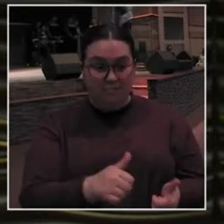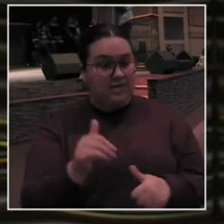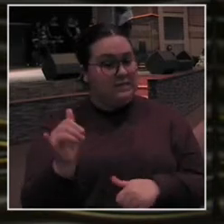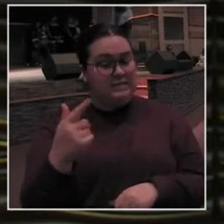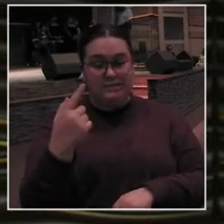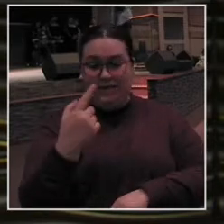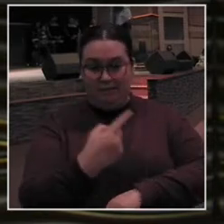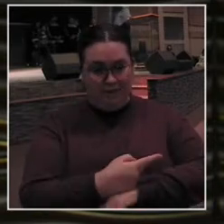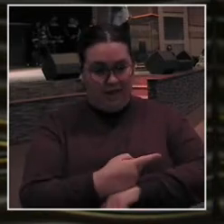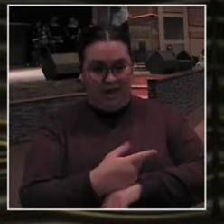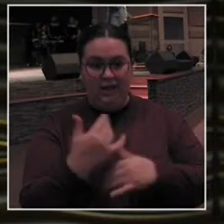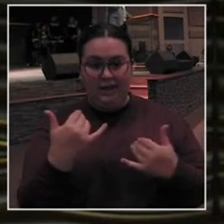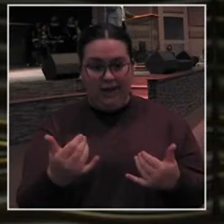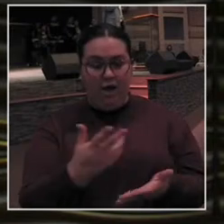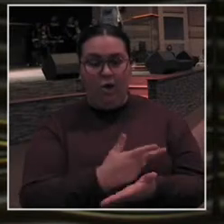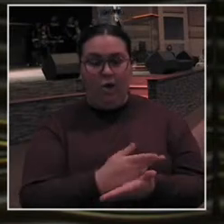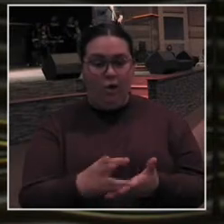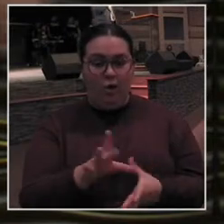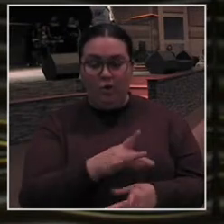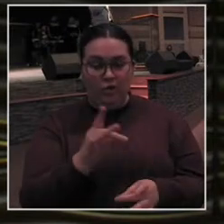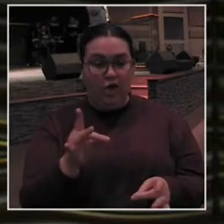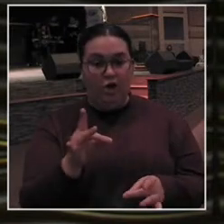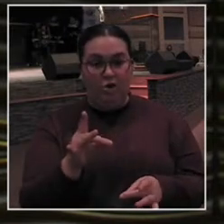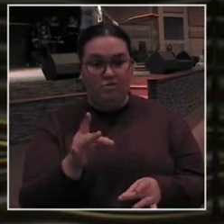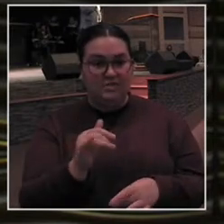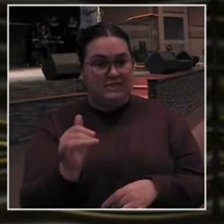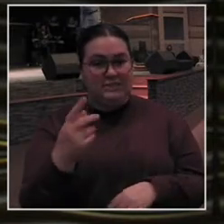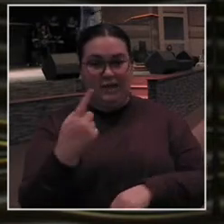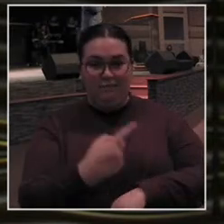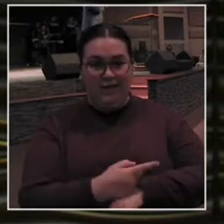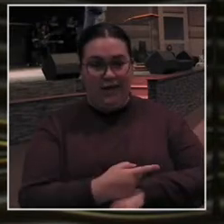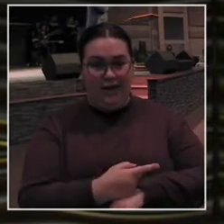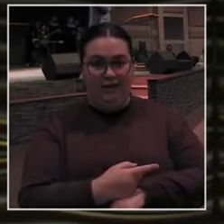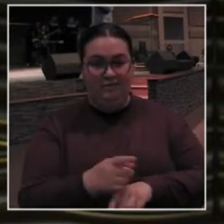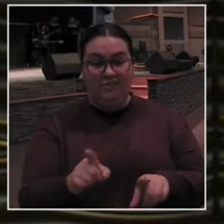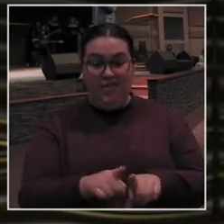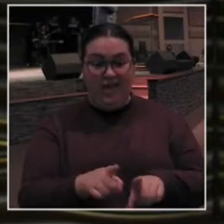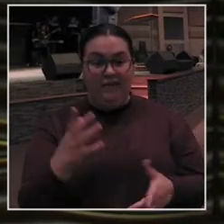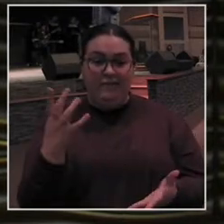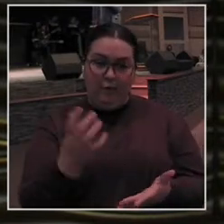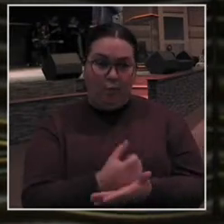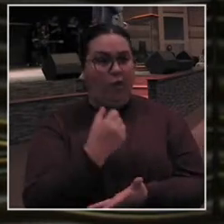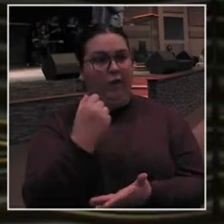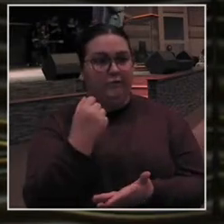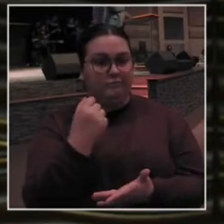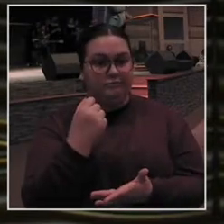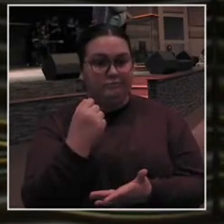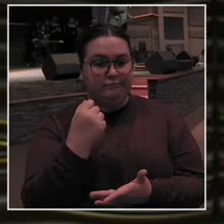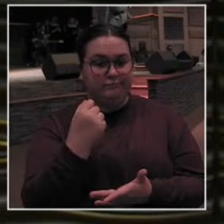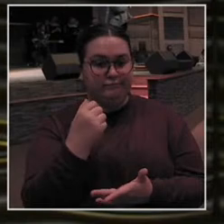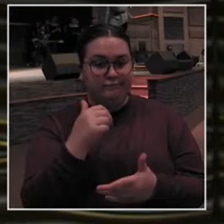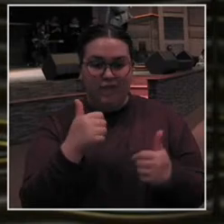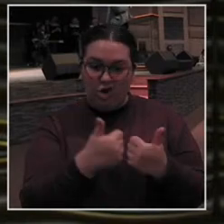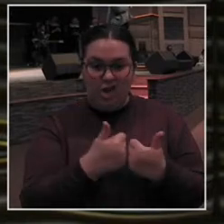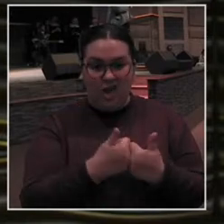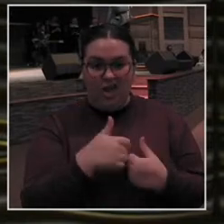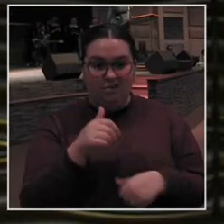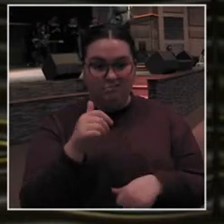time, and they were the undefeated team at the same time at Junior Bible Quizzing Extravaganza.